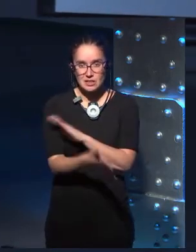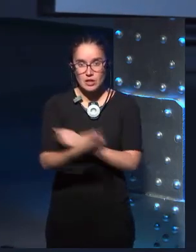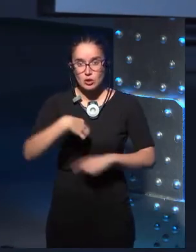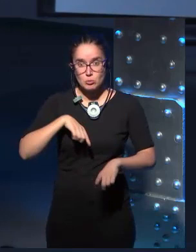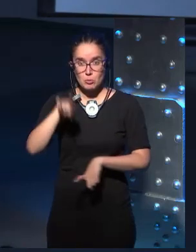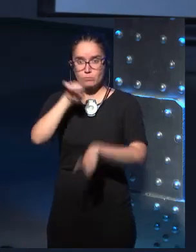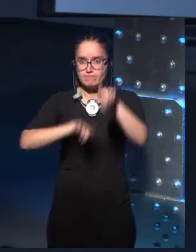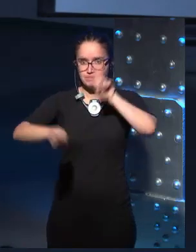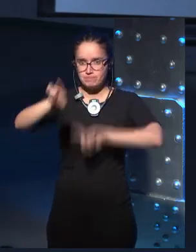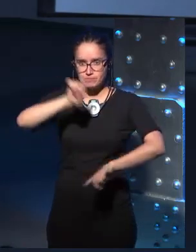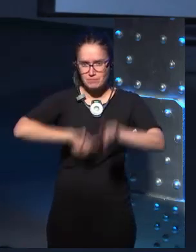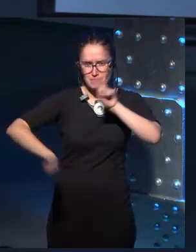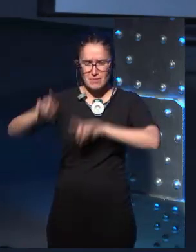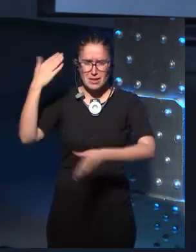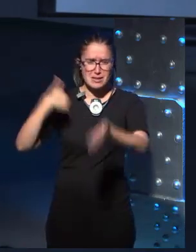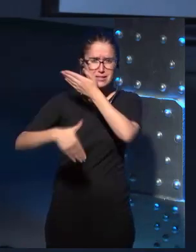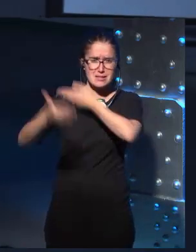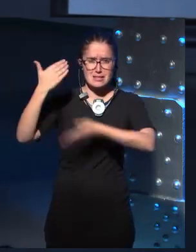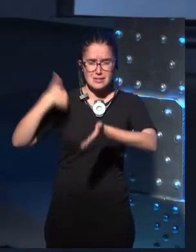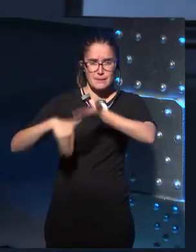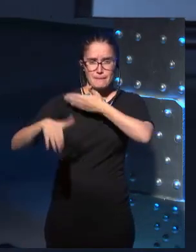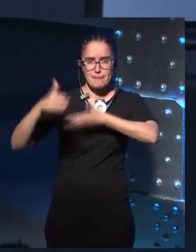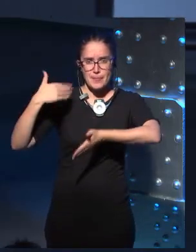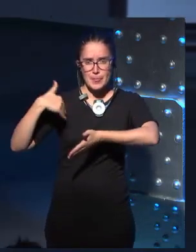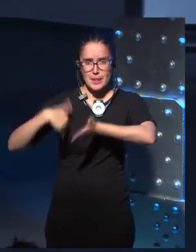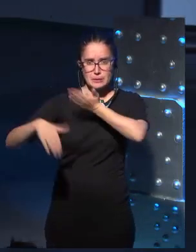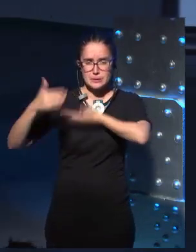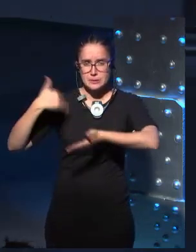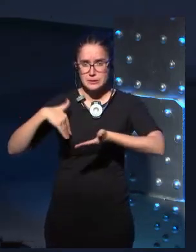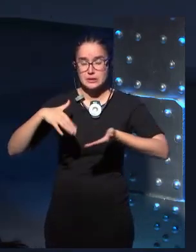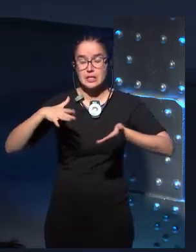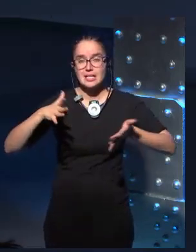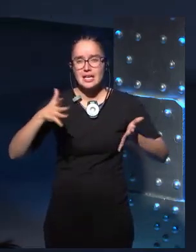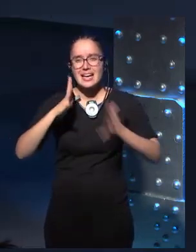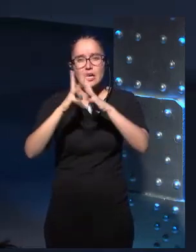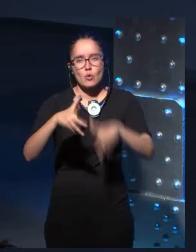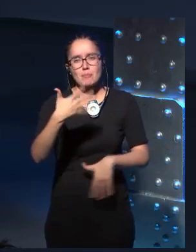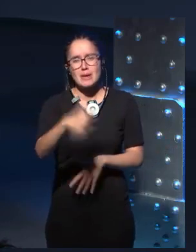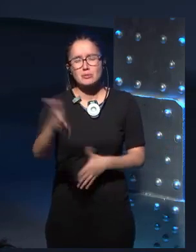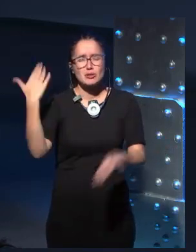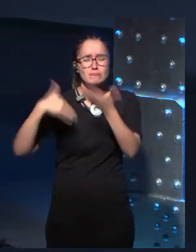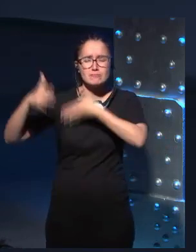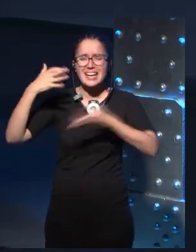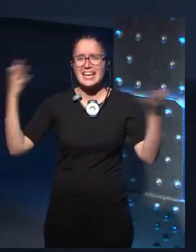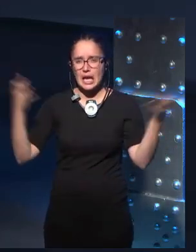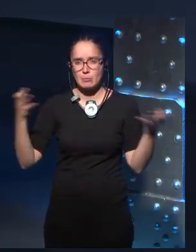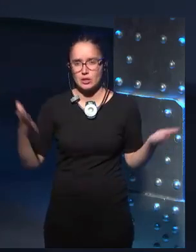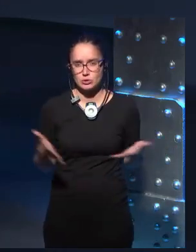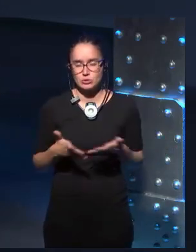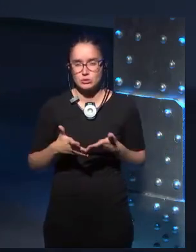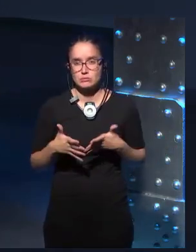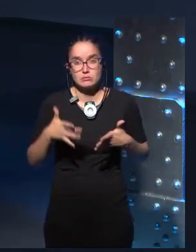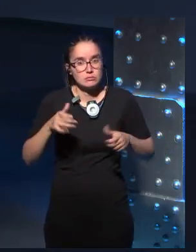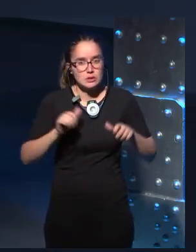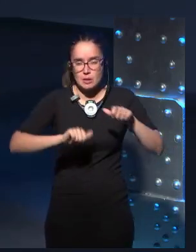very, very far beyond that and make an estimate of what happened beyond. From this, we estimate